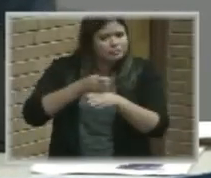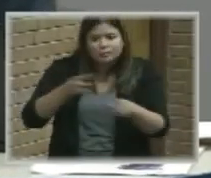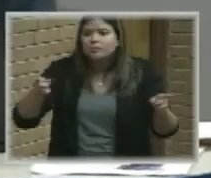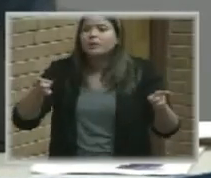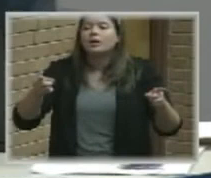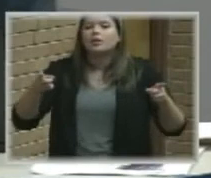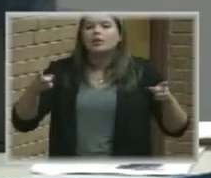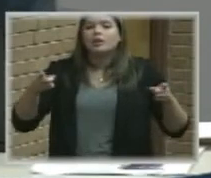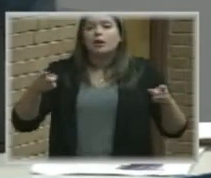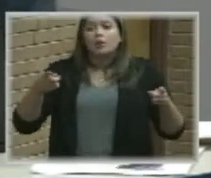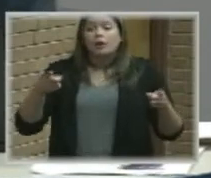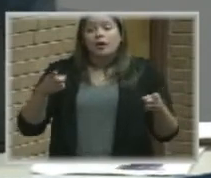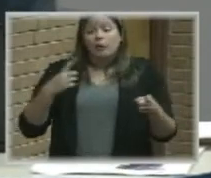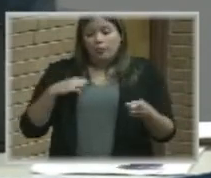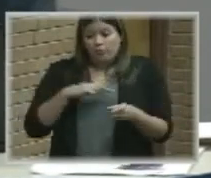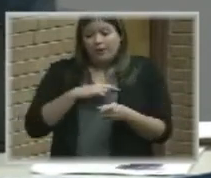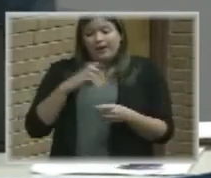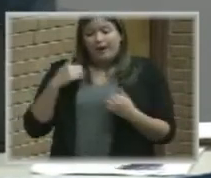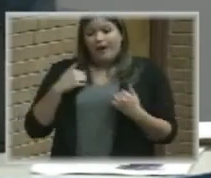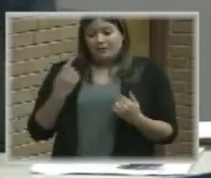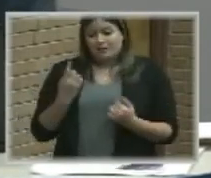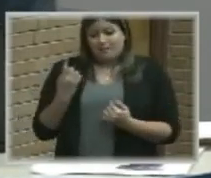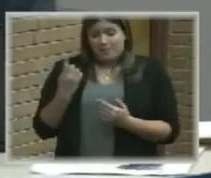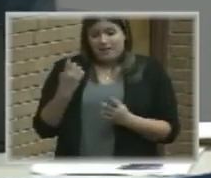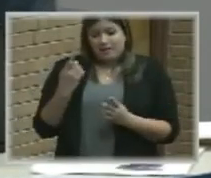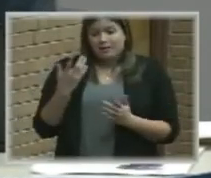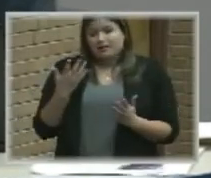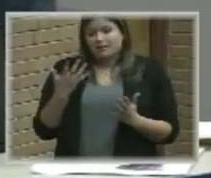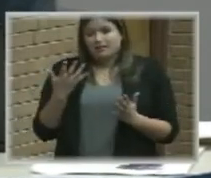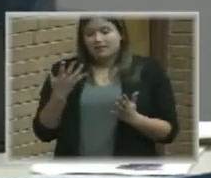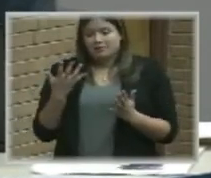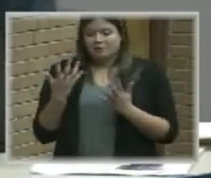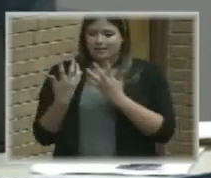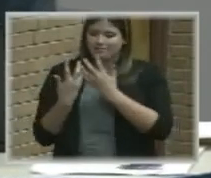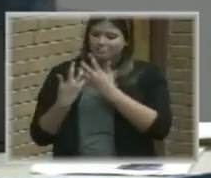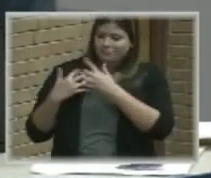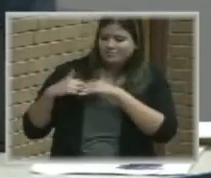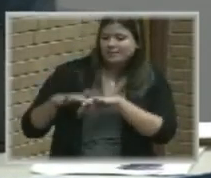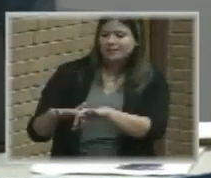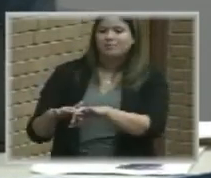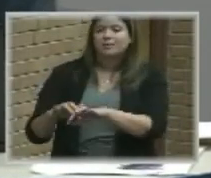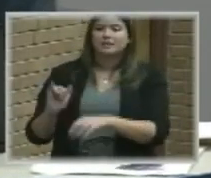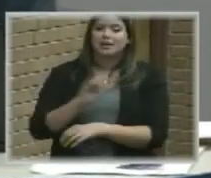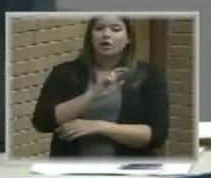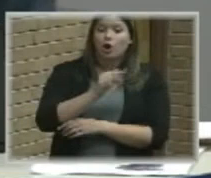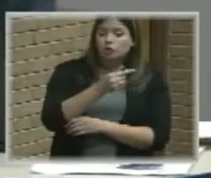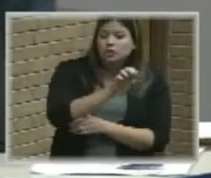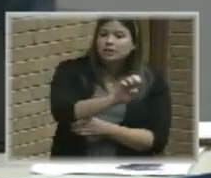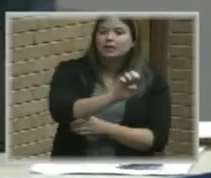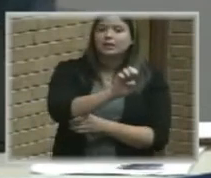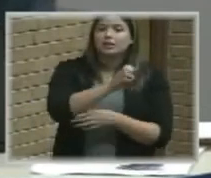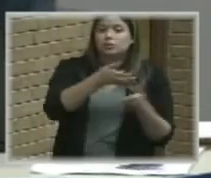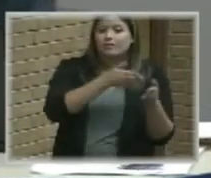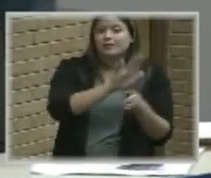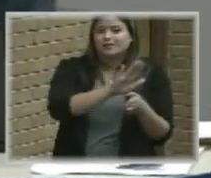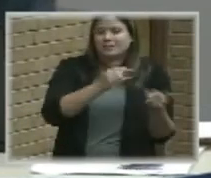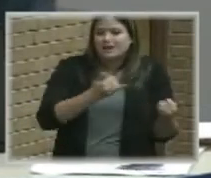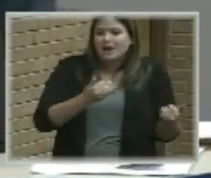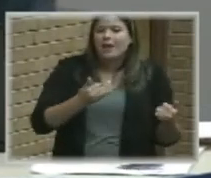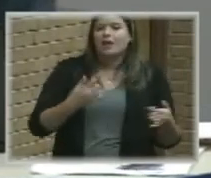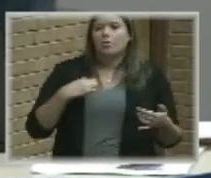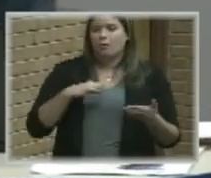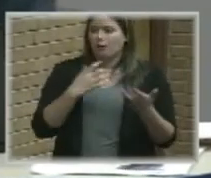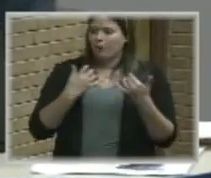have something that is as seamless, frankly, as our G&E service is today.